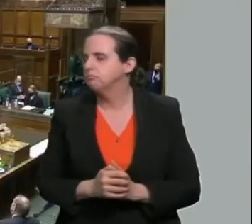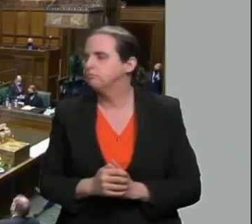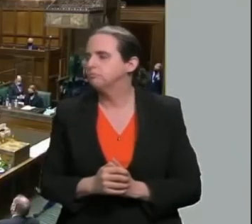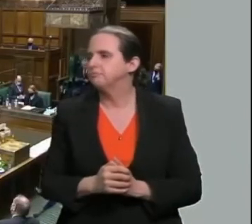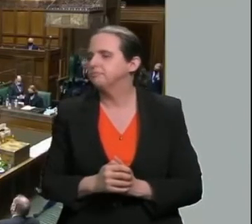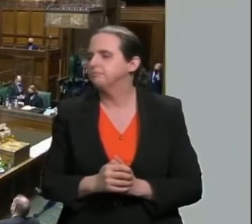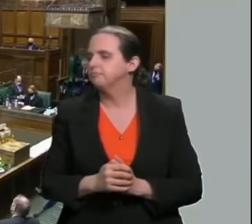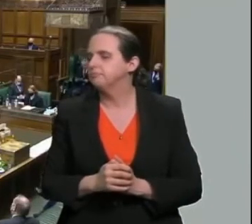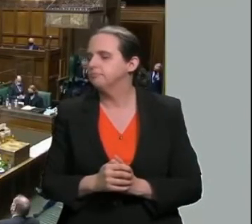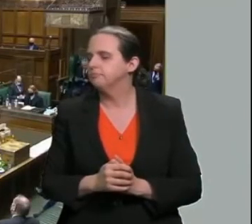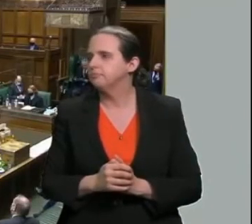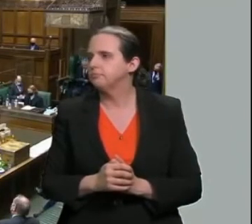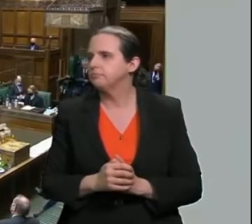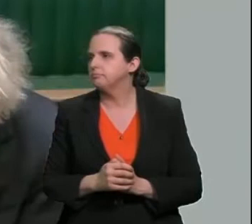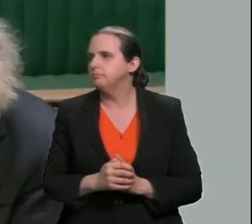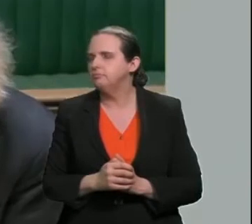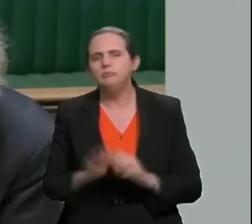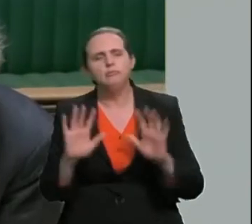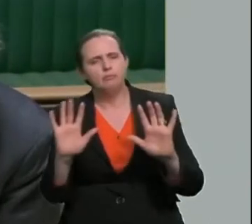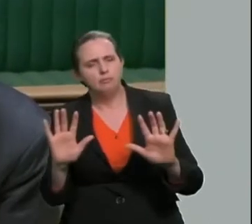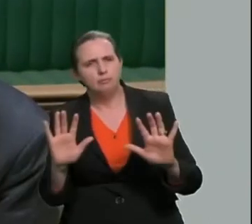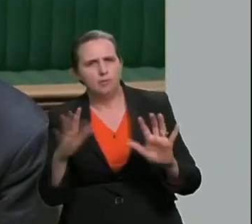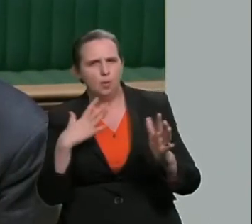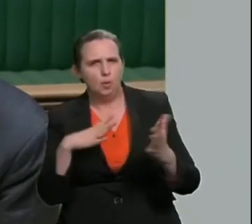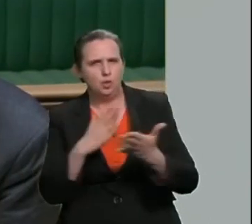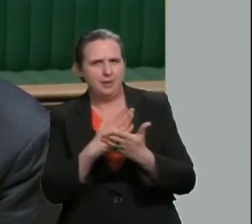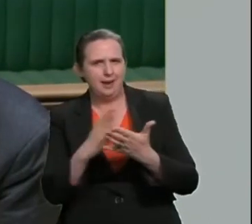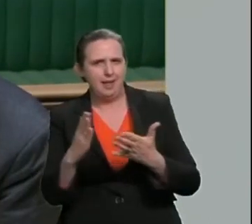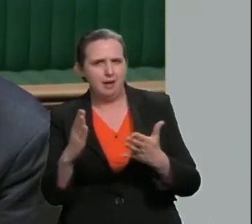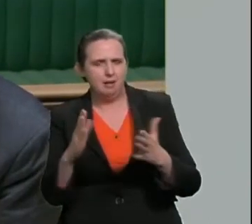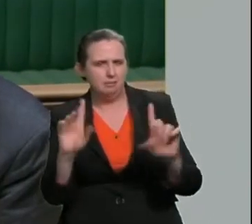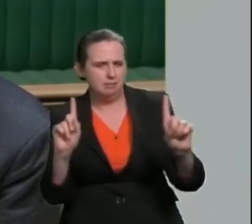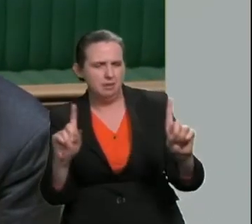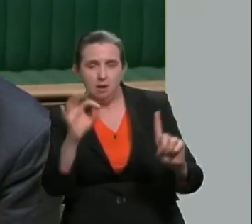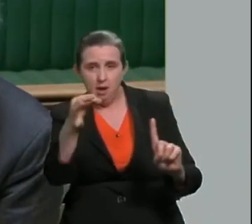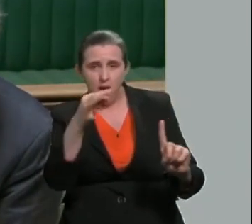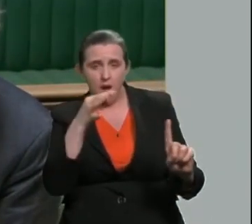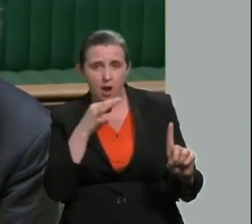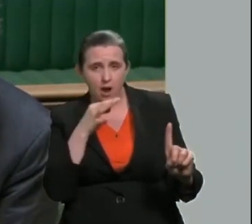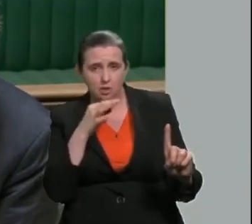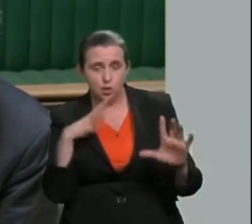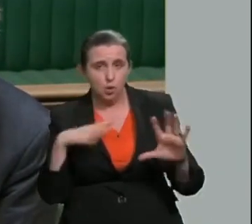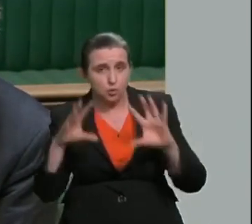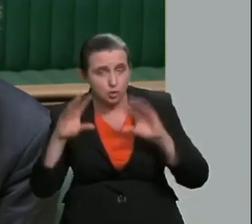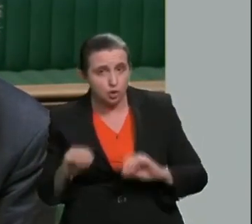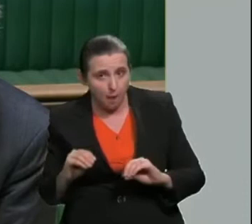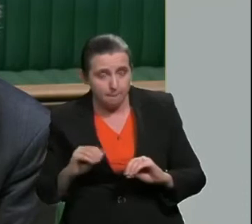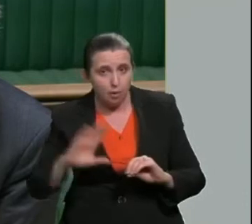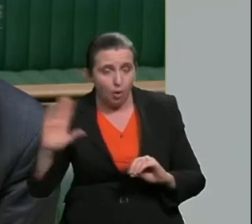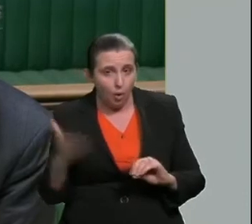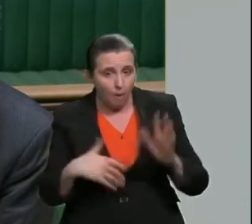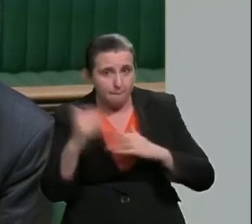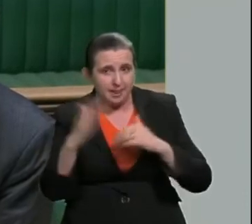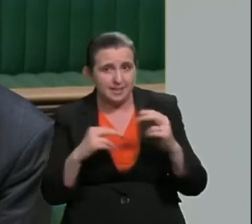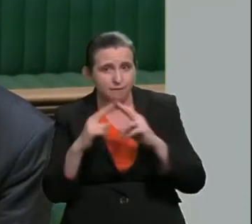Mr. Speaker, I think I just heard the honourable gentleman say that he wants an immediate moratorium on the construction of all